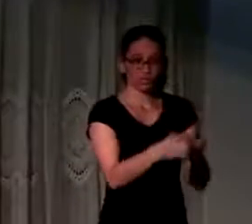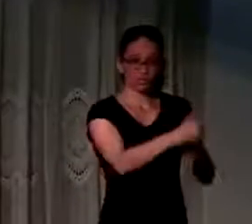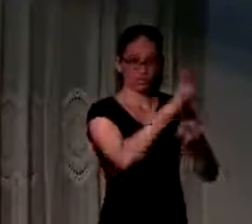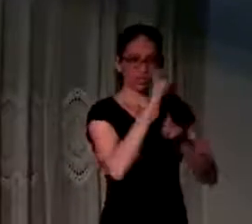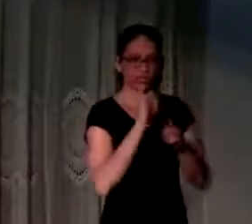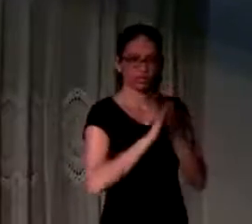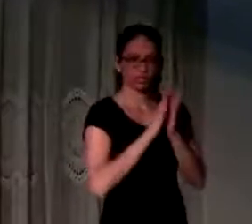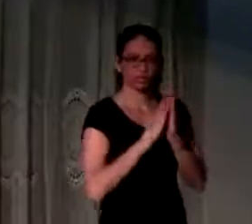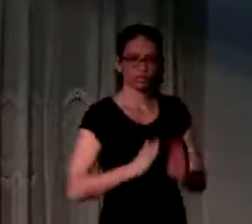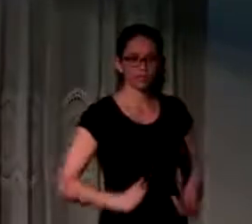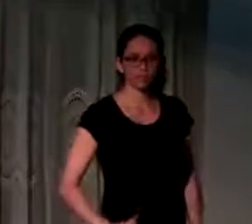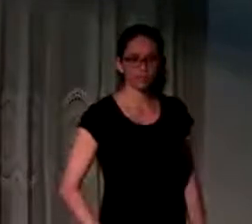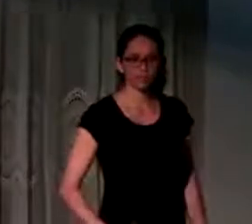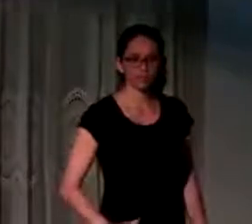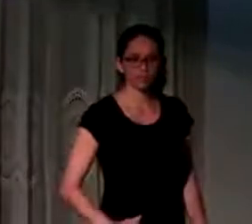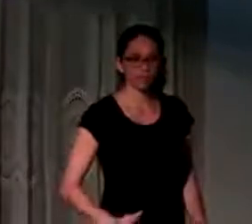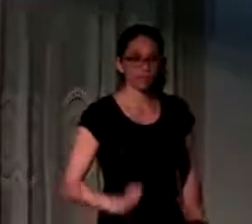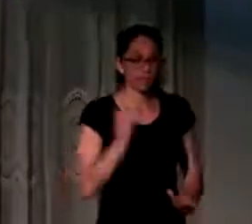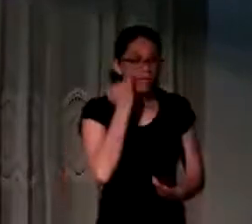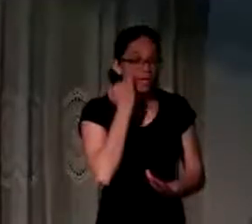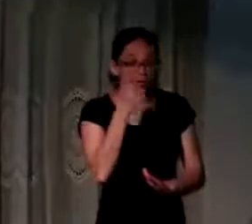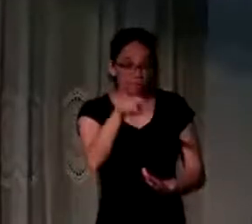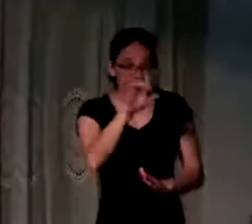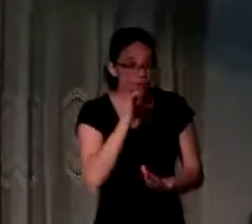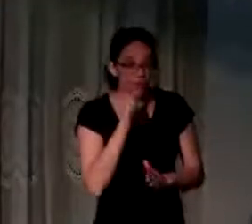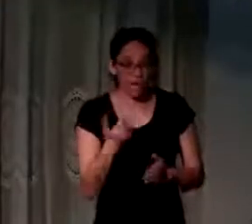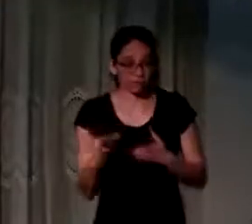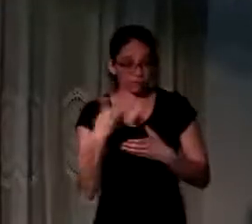But they're only words unless there's a resurrection.